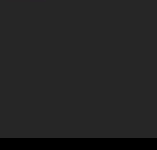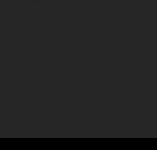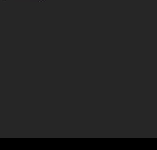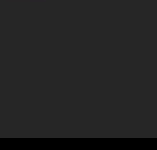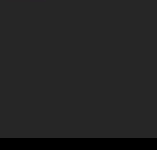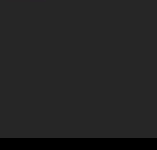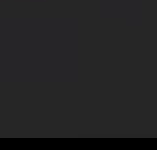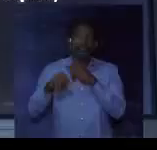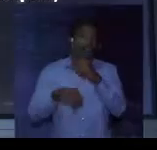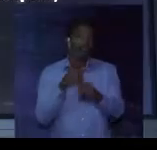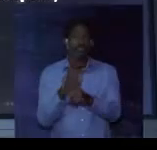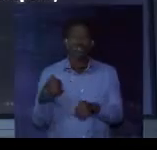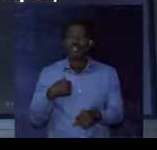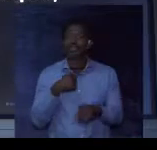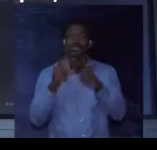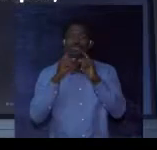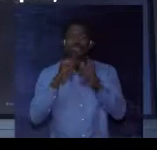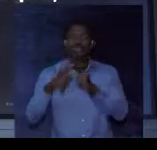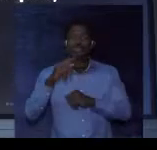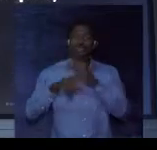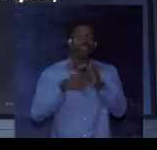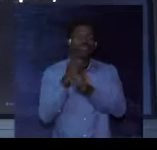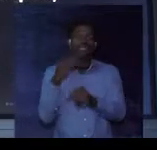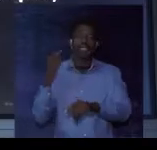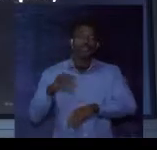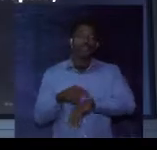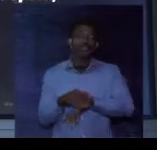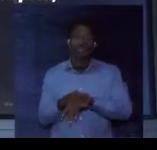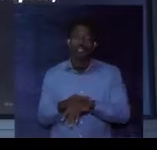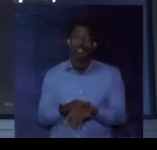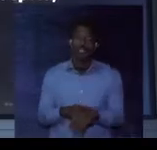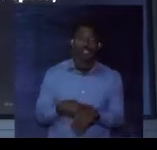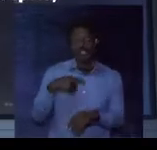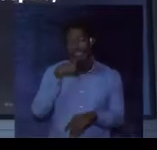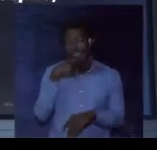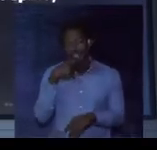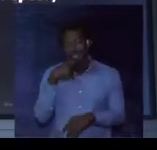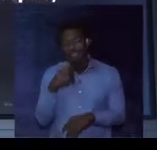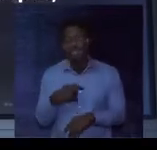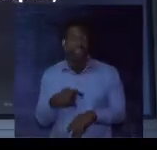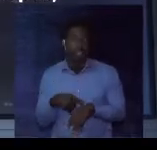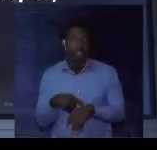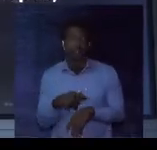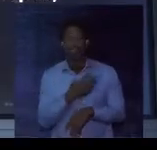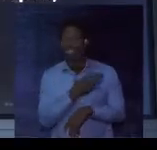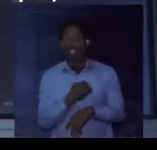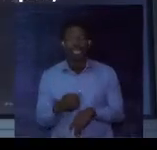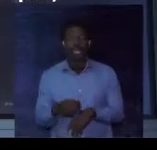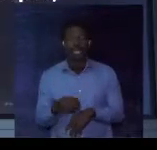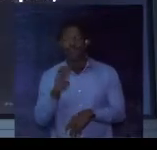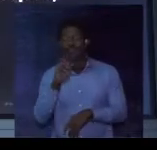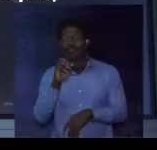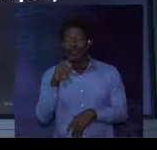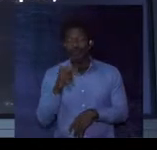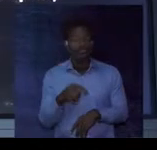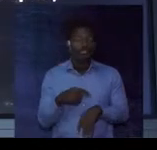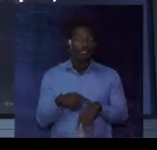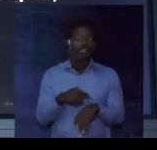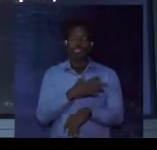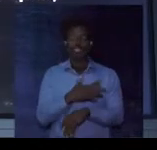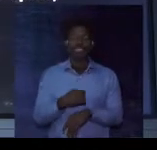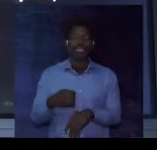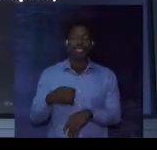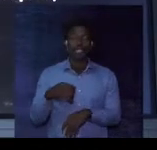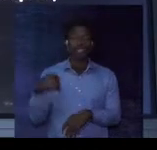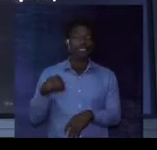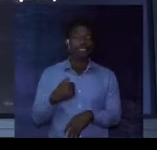takes within a year. So we talked about types of season, that's dry season and wet season, and we talked about